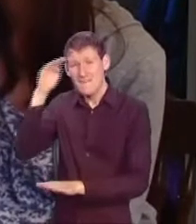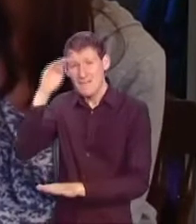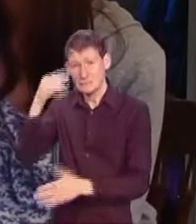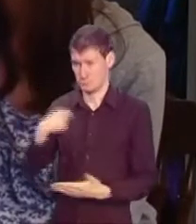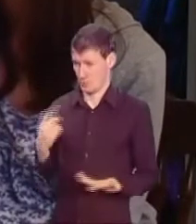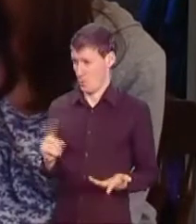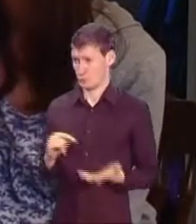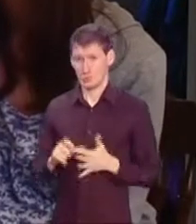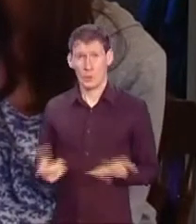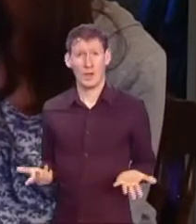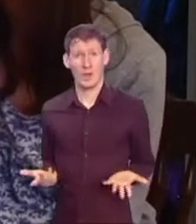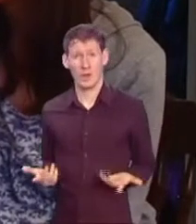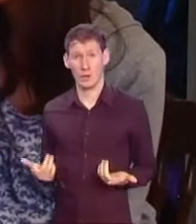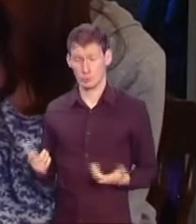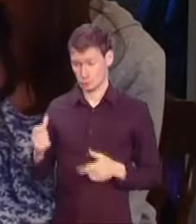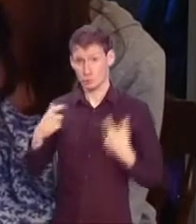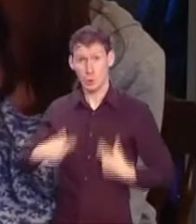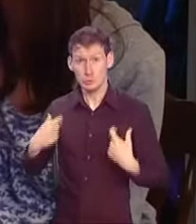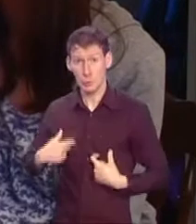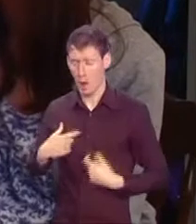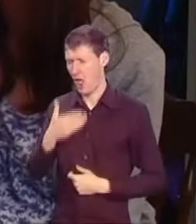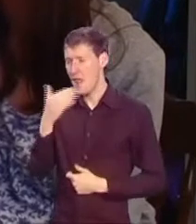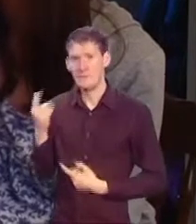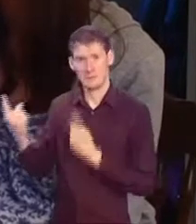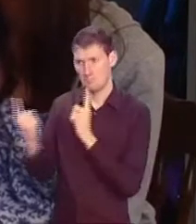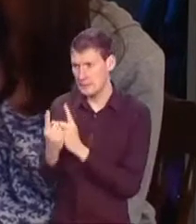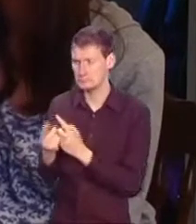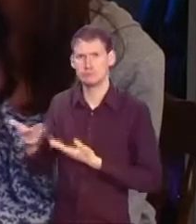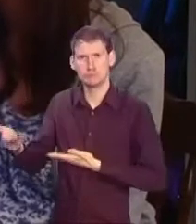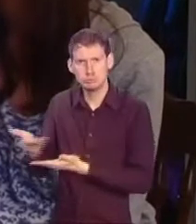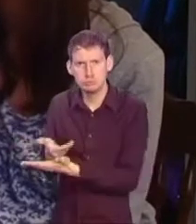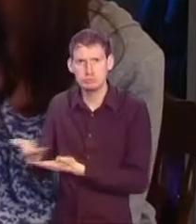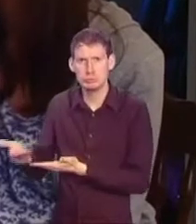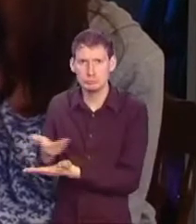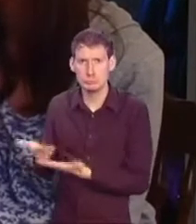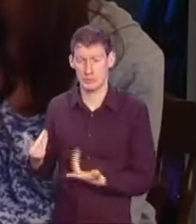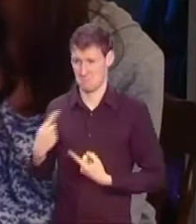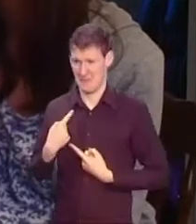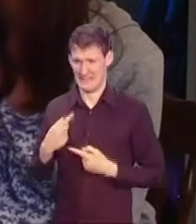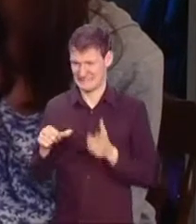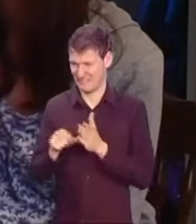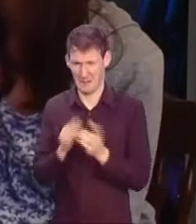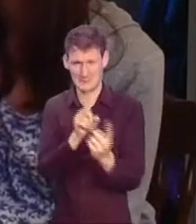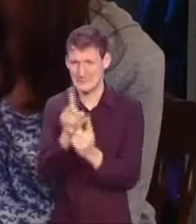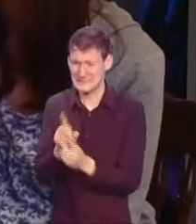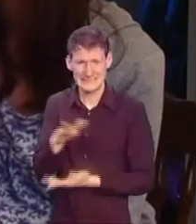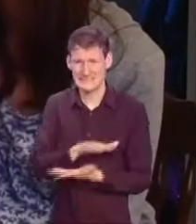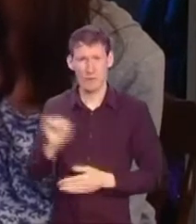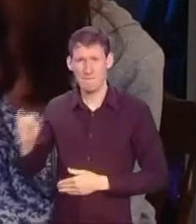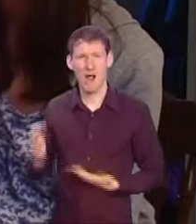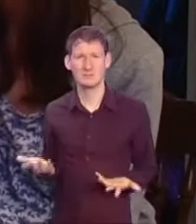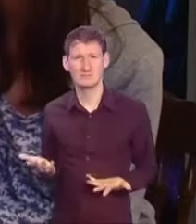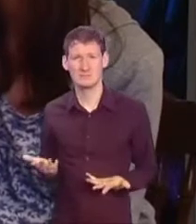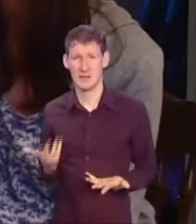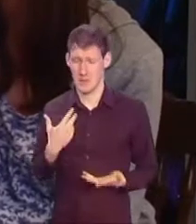can I do? The social worker was lovely, but she can't help it if I don't fit in anywhere. I couldn't